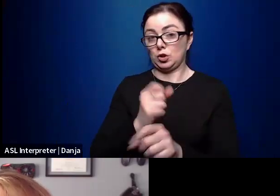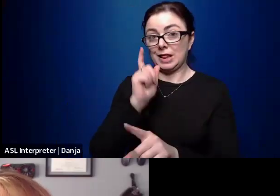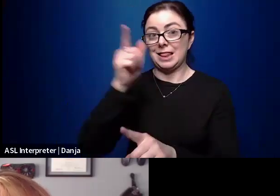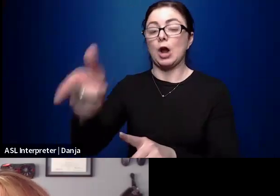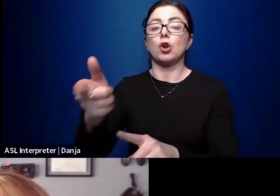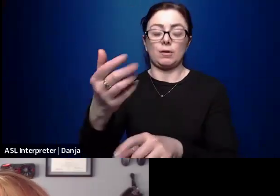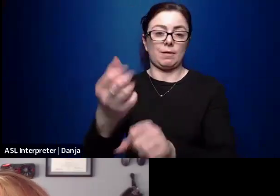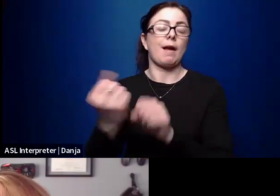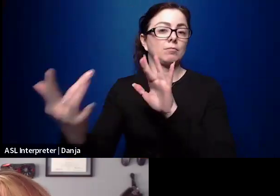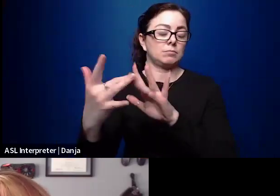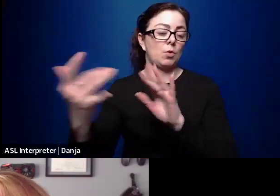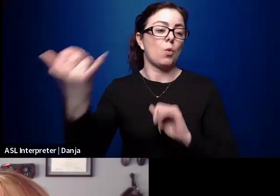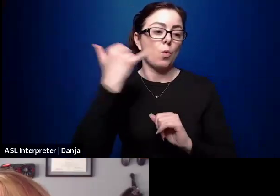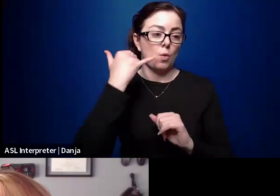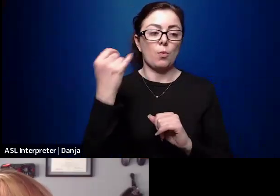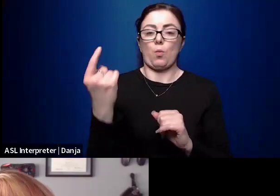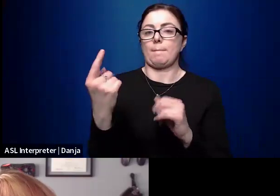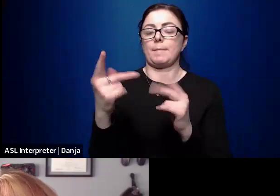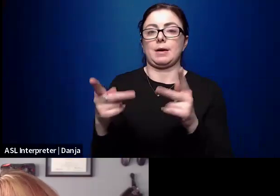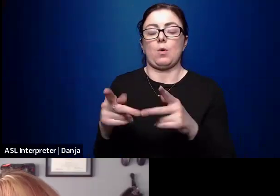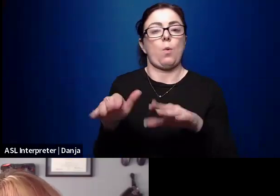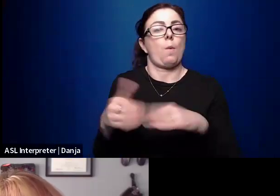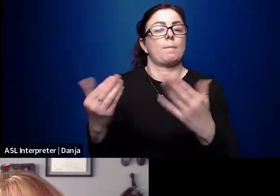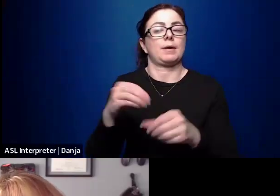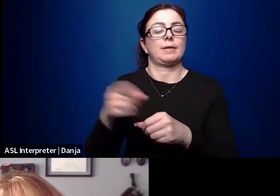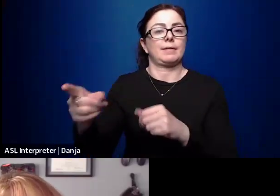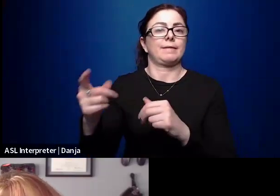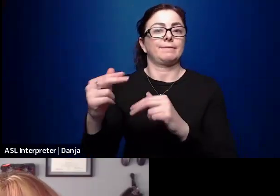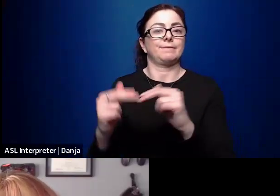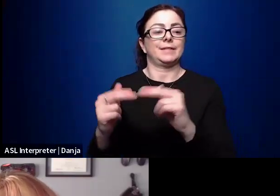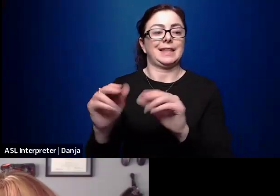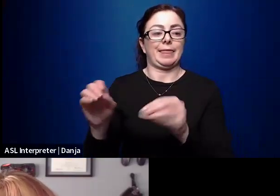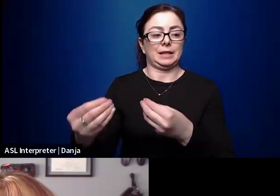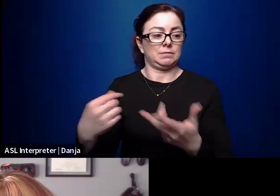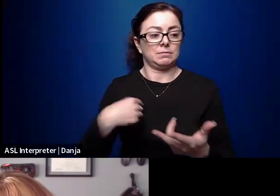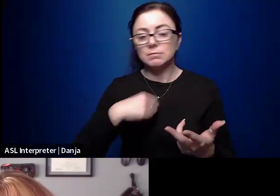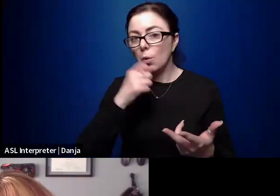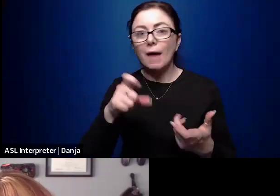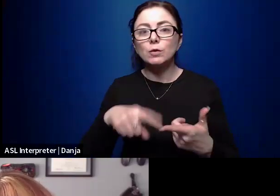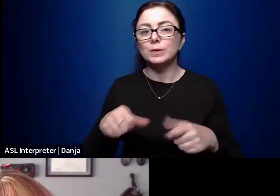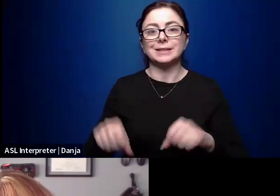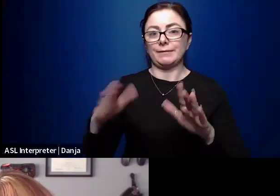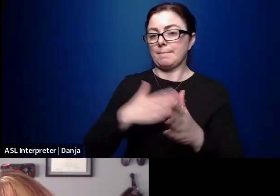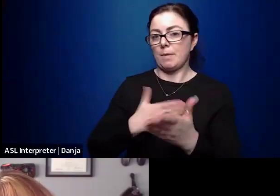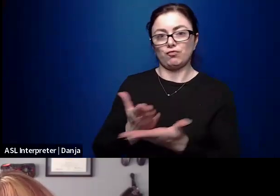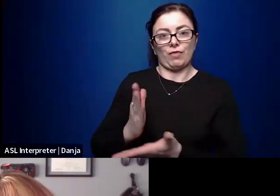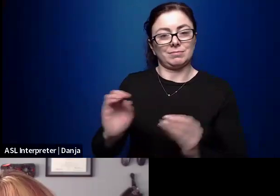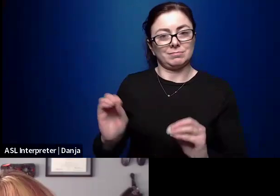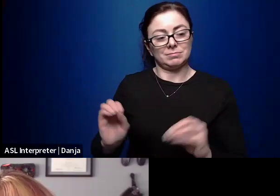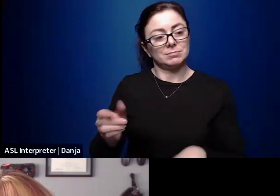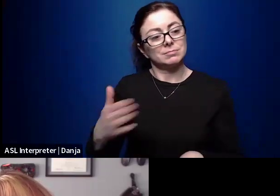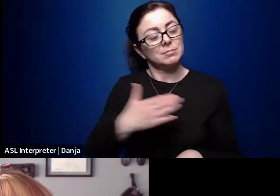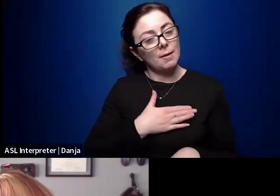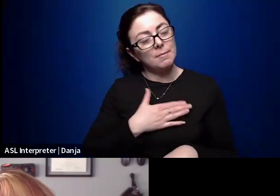A spot opened up in a facility. And I don't have to give up anything. My baby can still be my